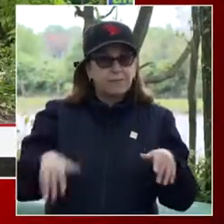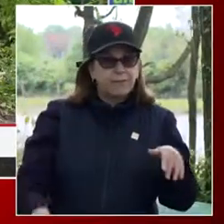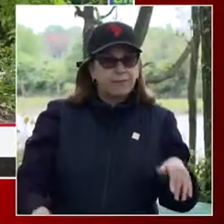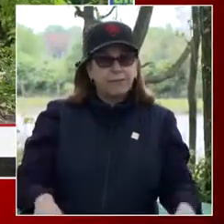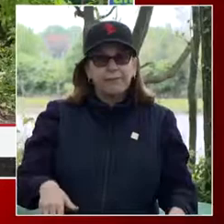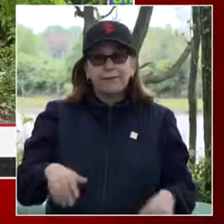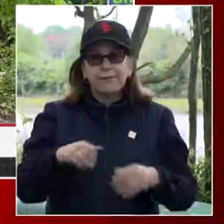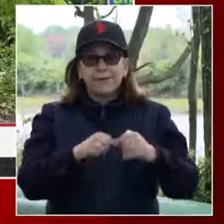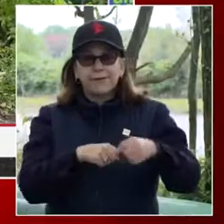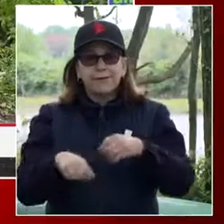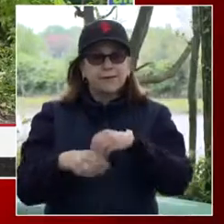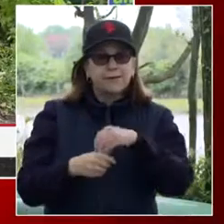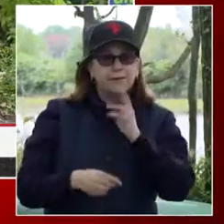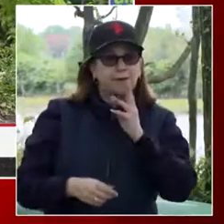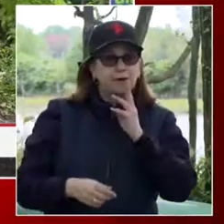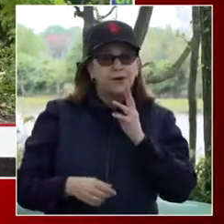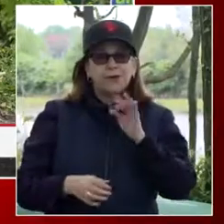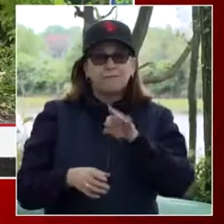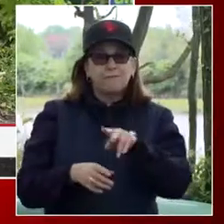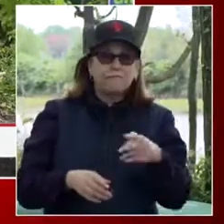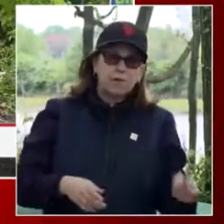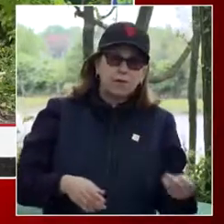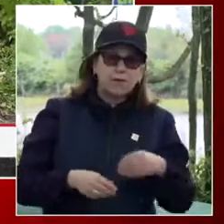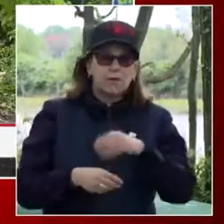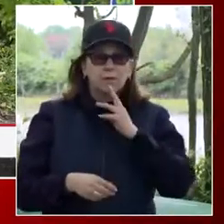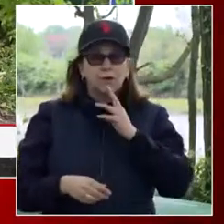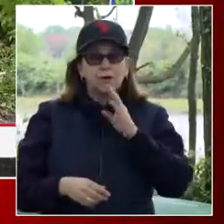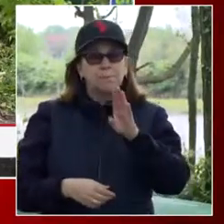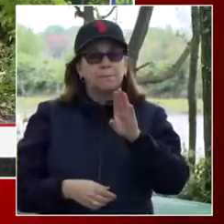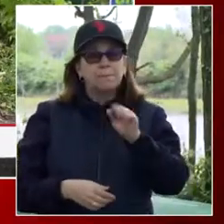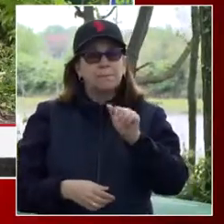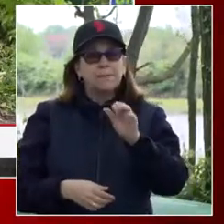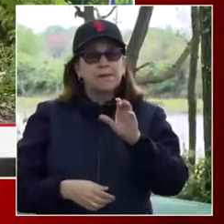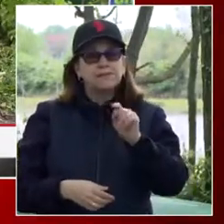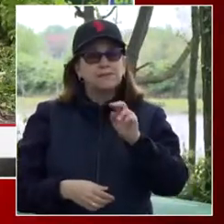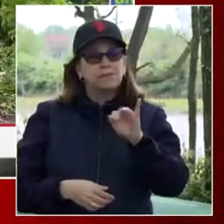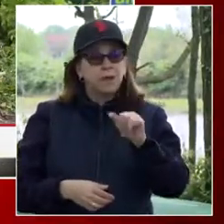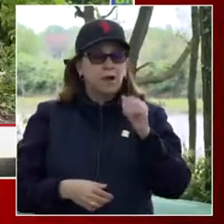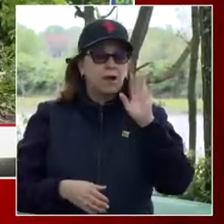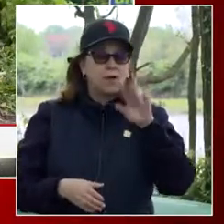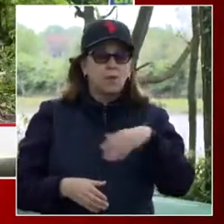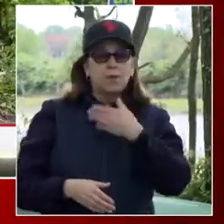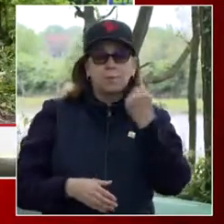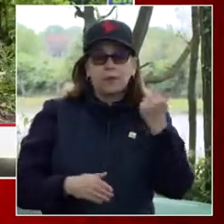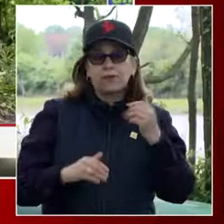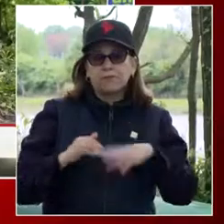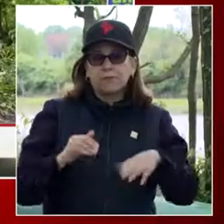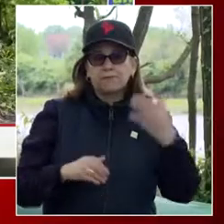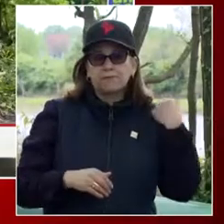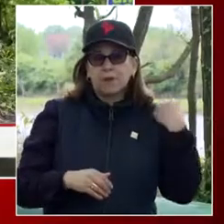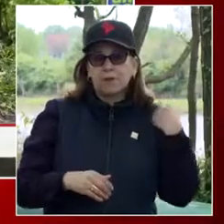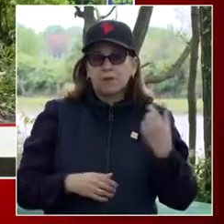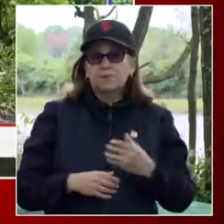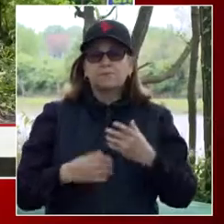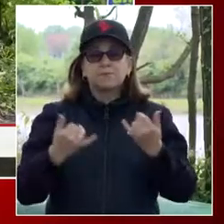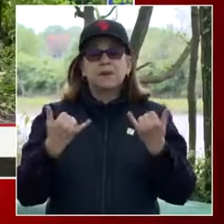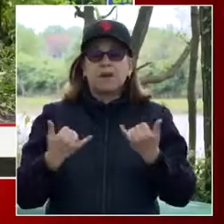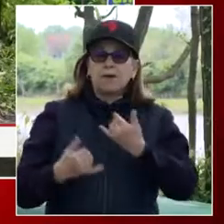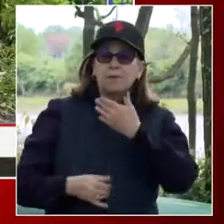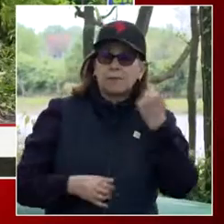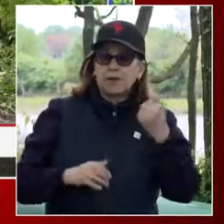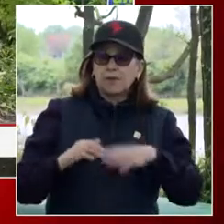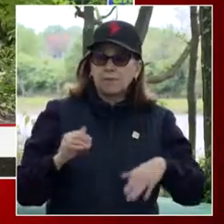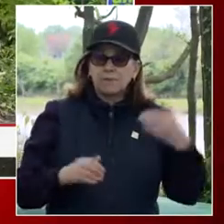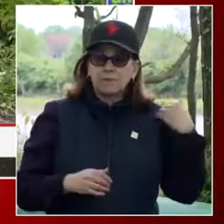great question. First off, the bacterial levels are much better, and some days it's safe, and after a very big